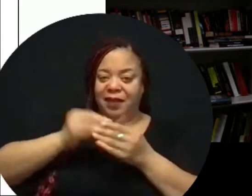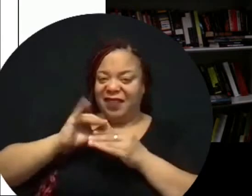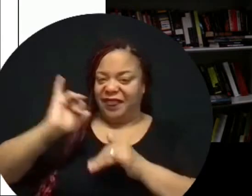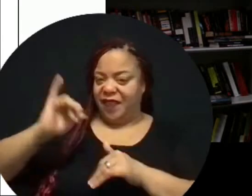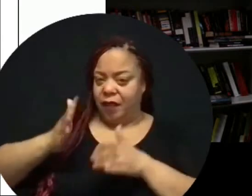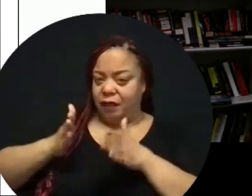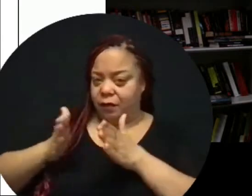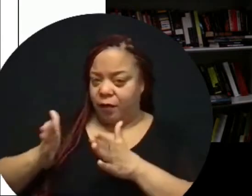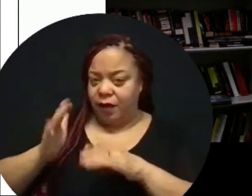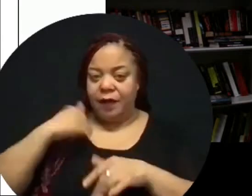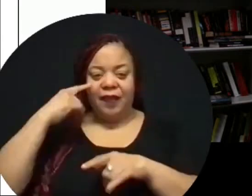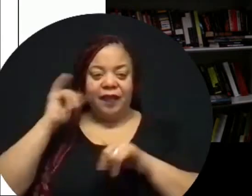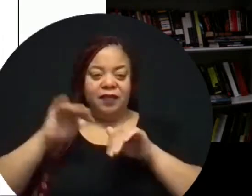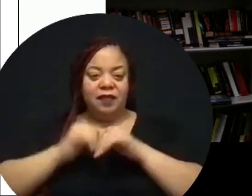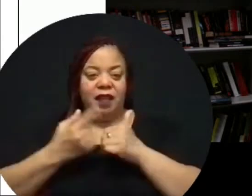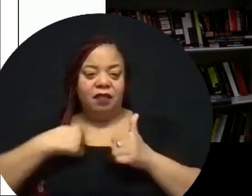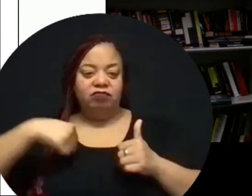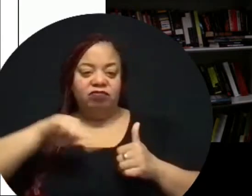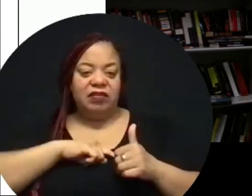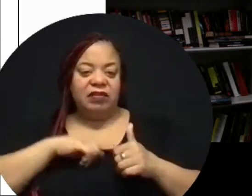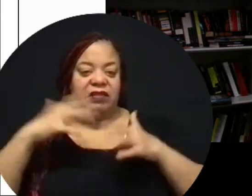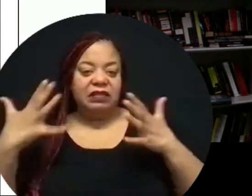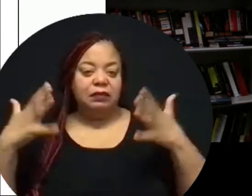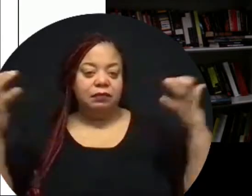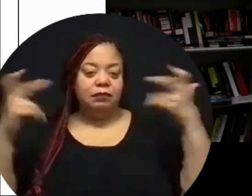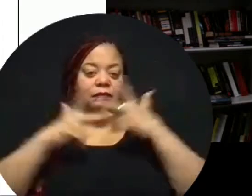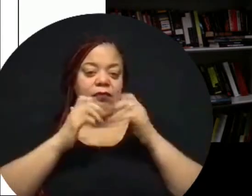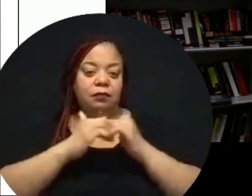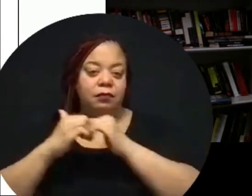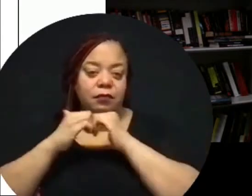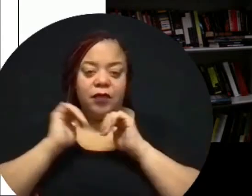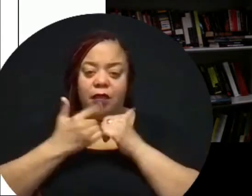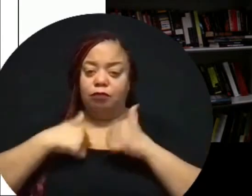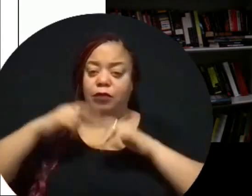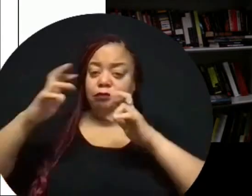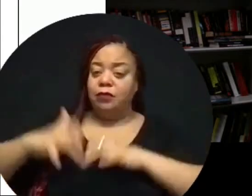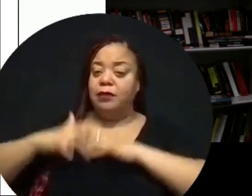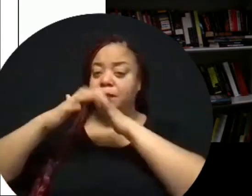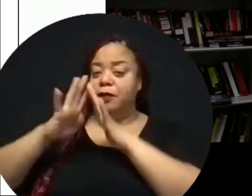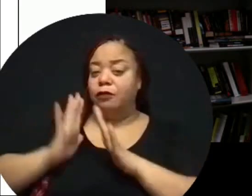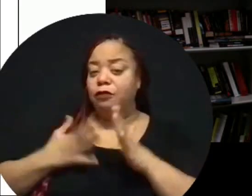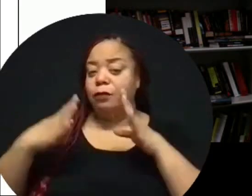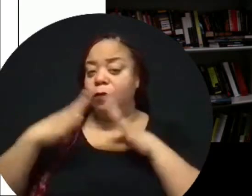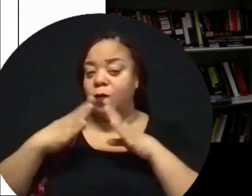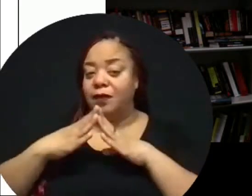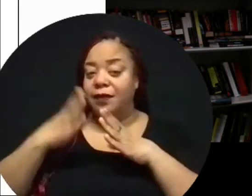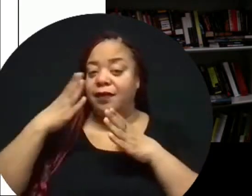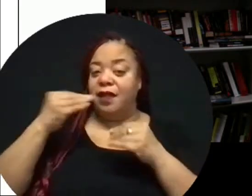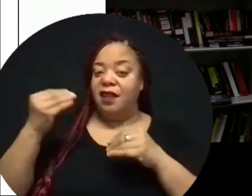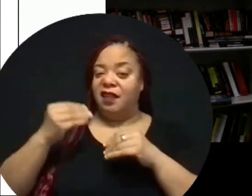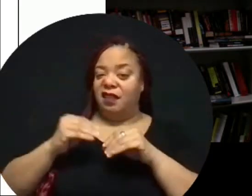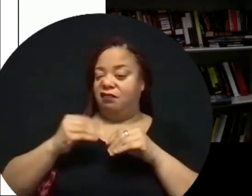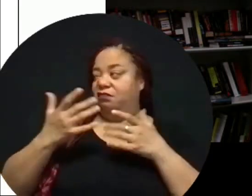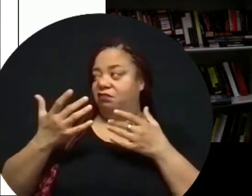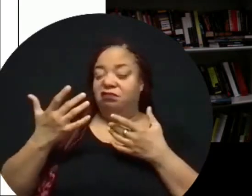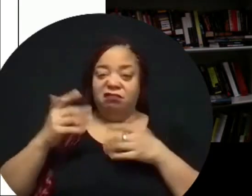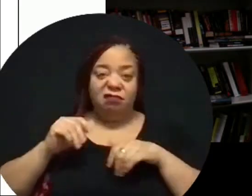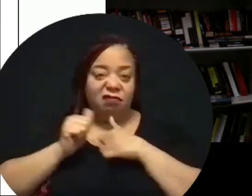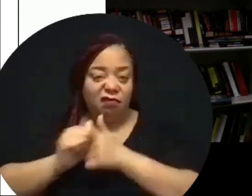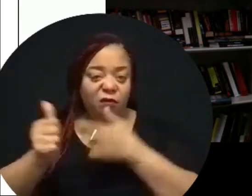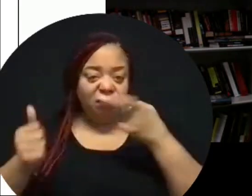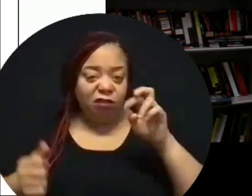personally have been involved with People Strike, which People Strike emerged when folks